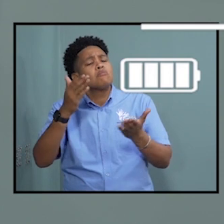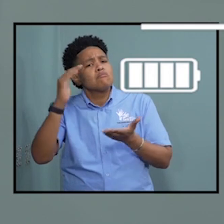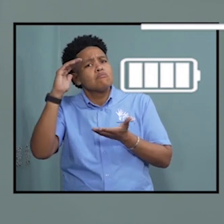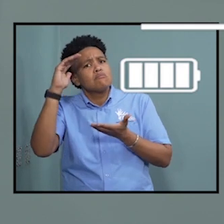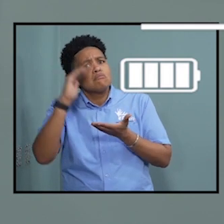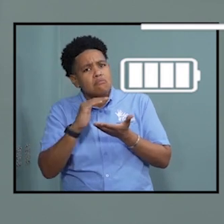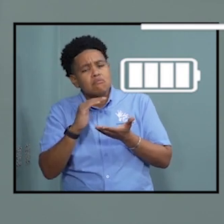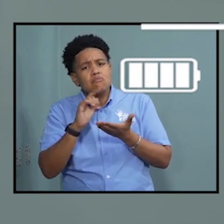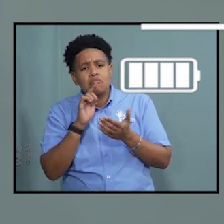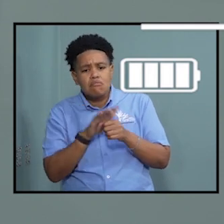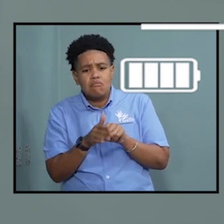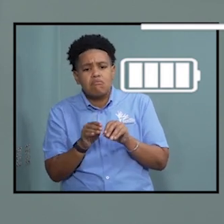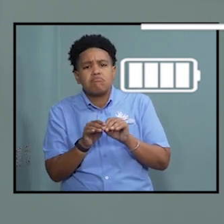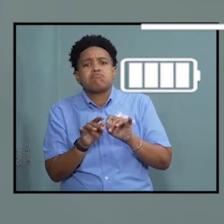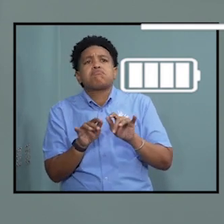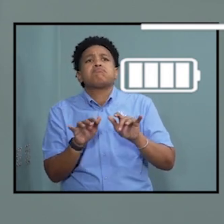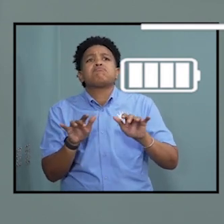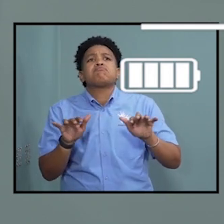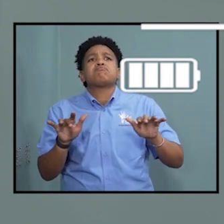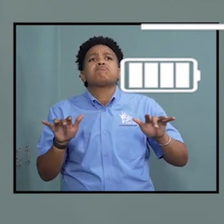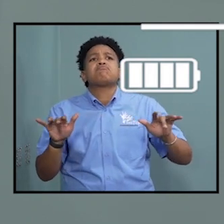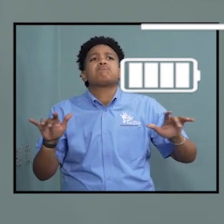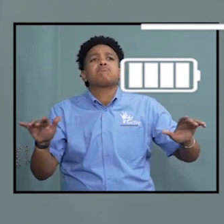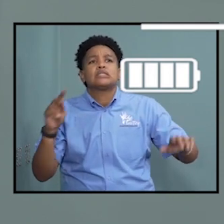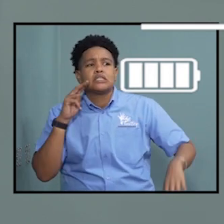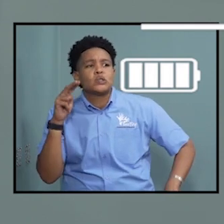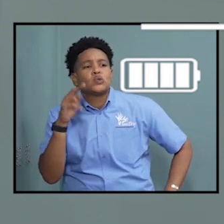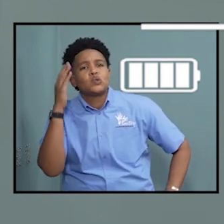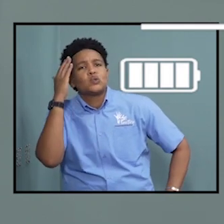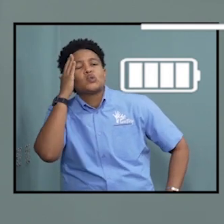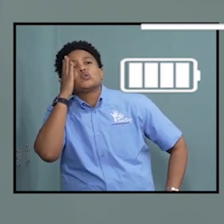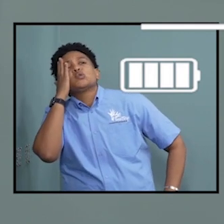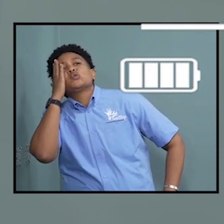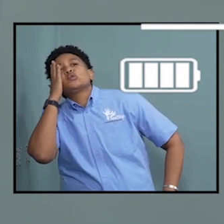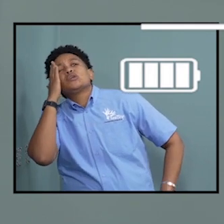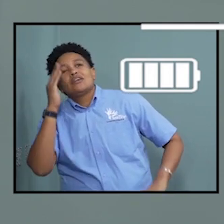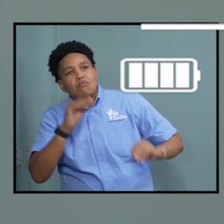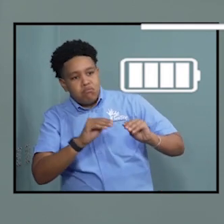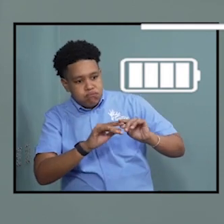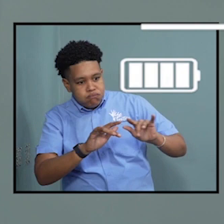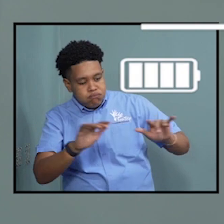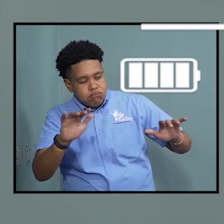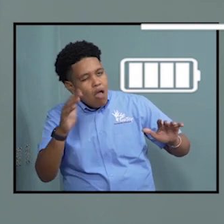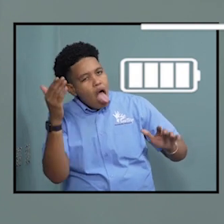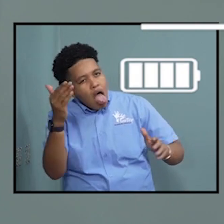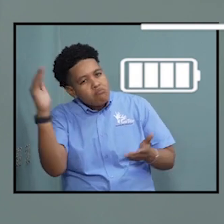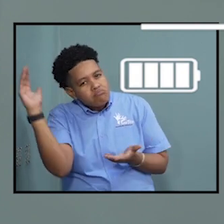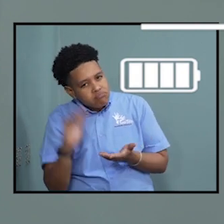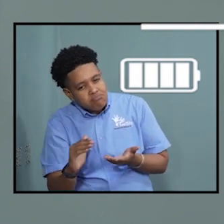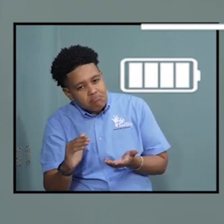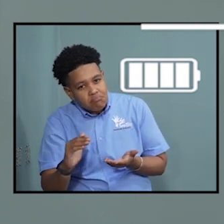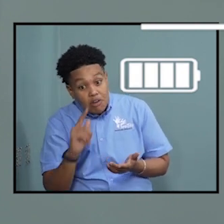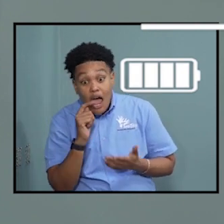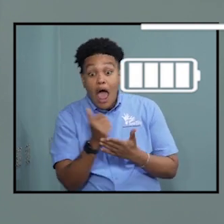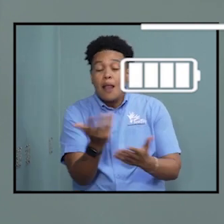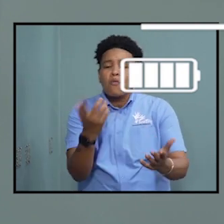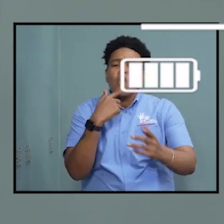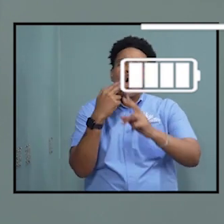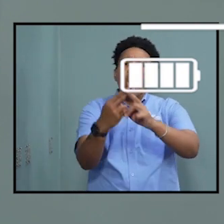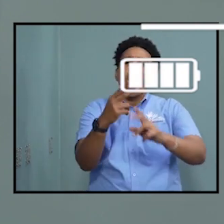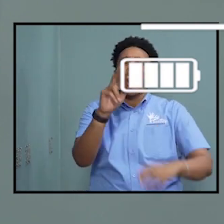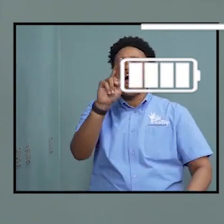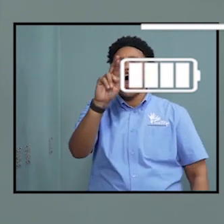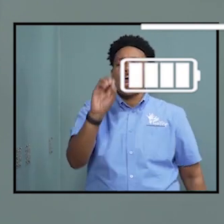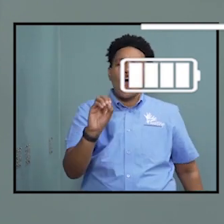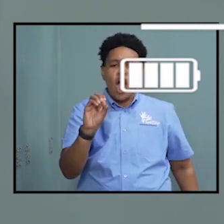reduce the infection rate, will reduce what they call they are